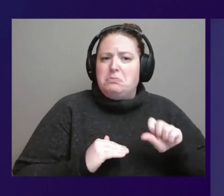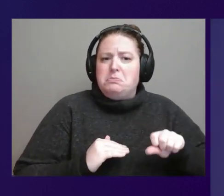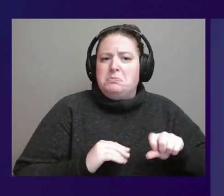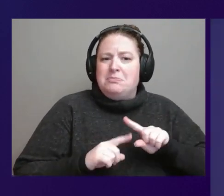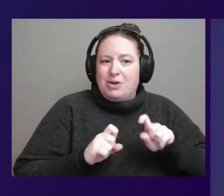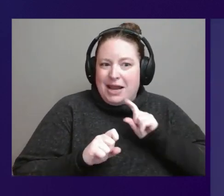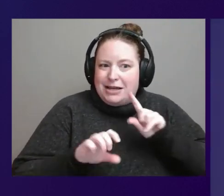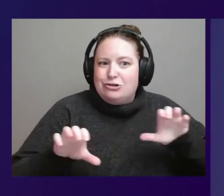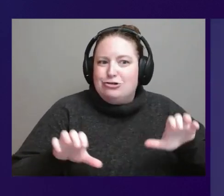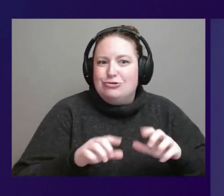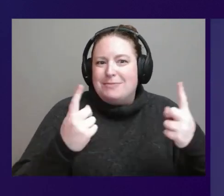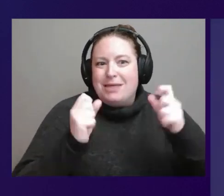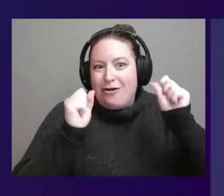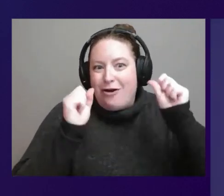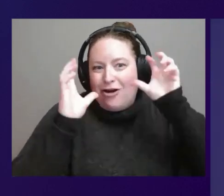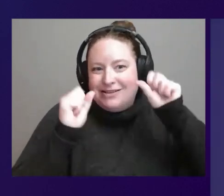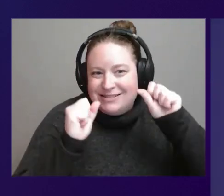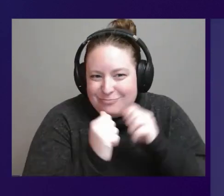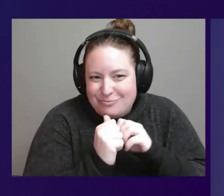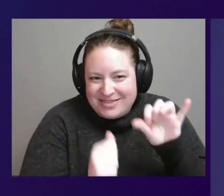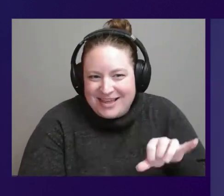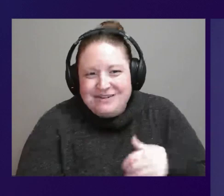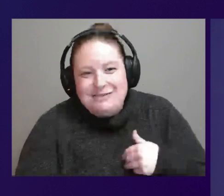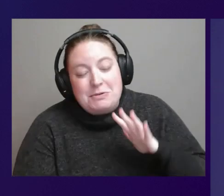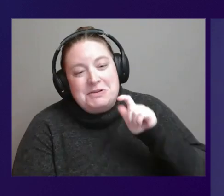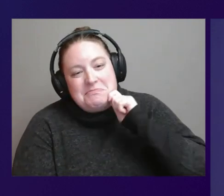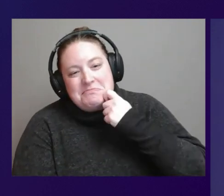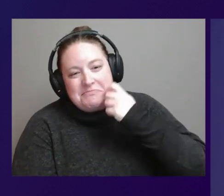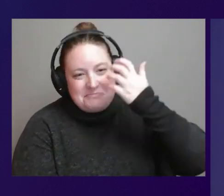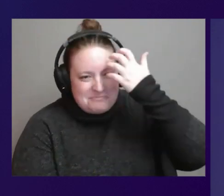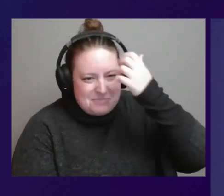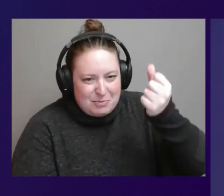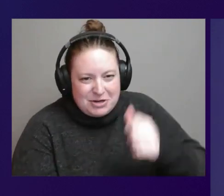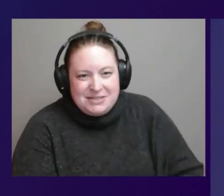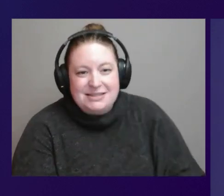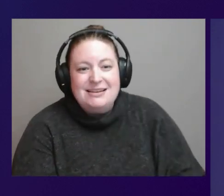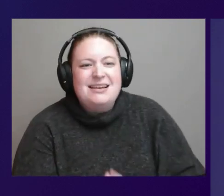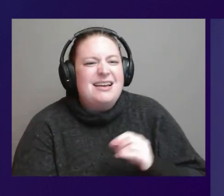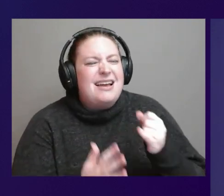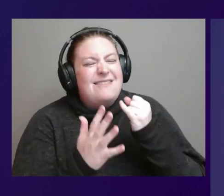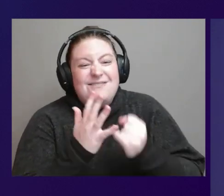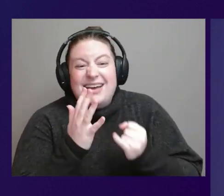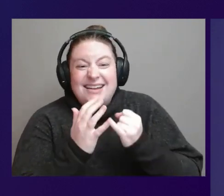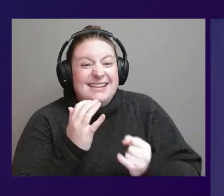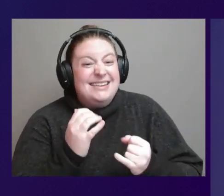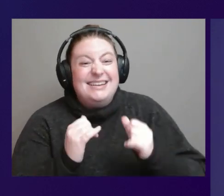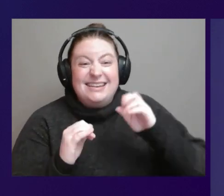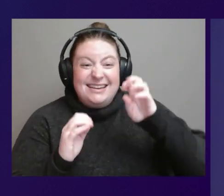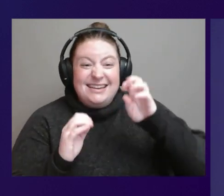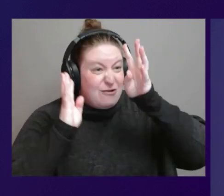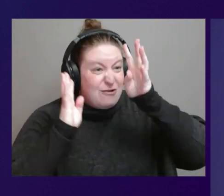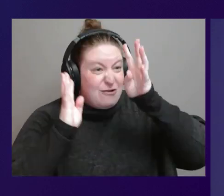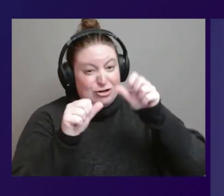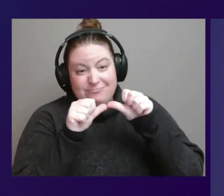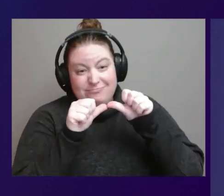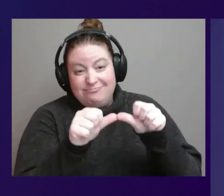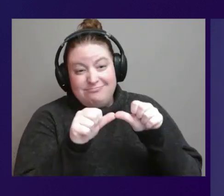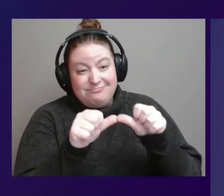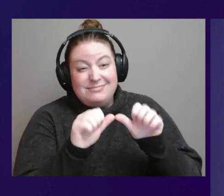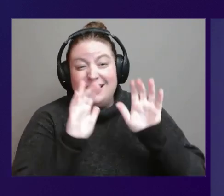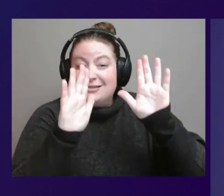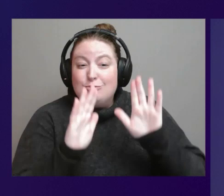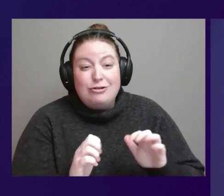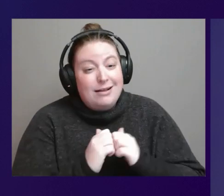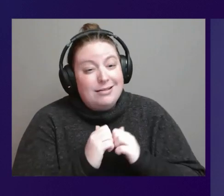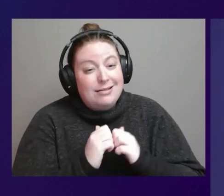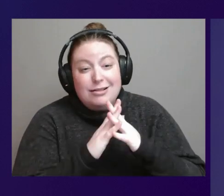was kind of some neat memories of that time. And then finally, innovation is continuing. We had some great launches today. We had